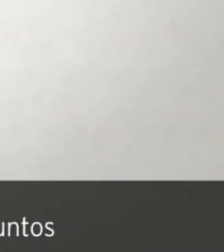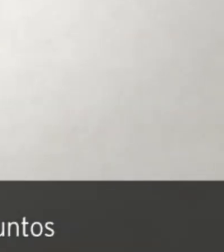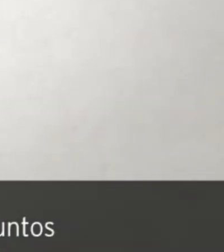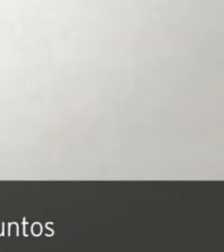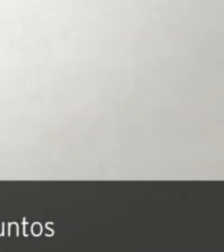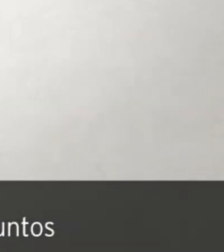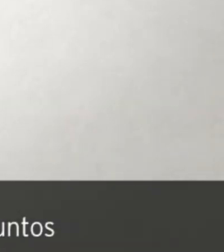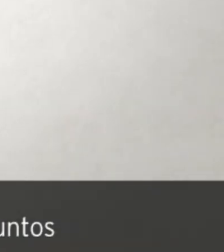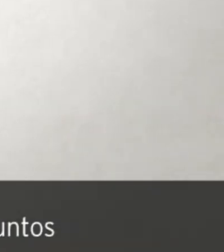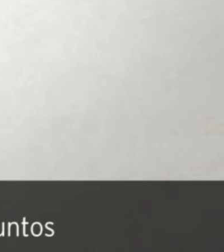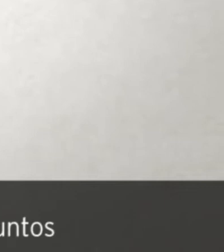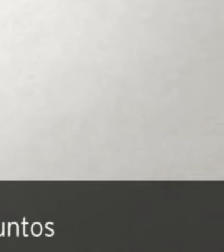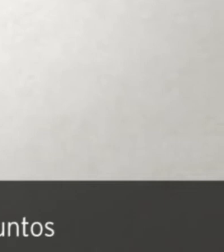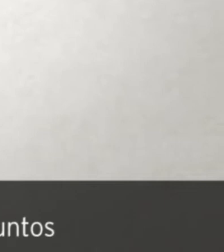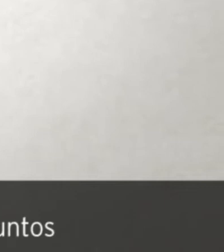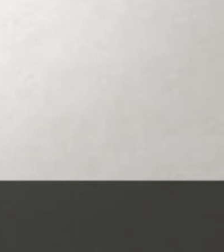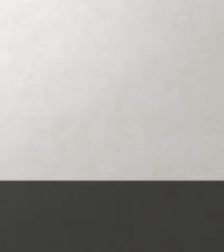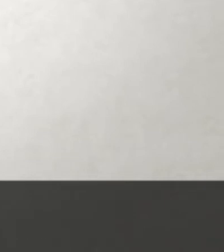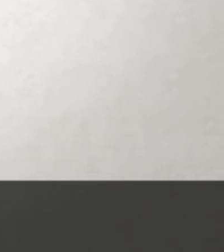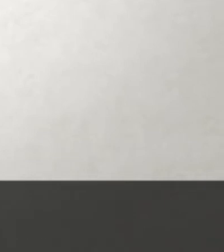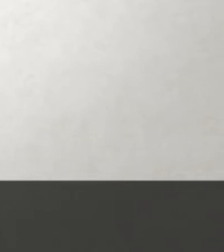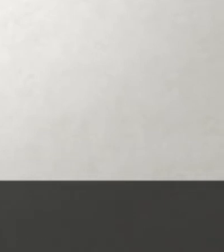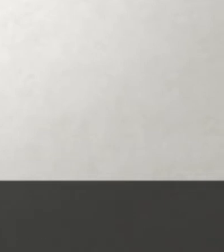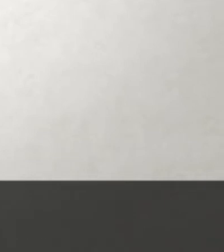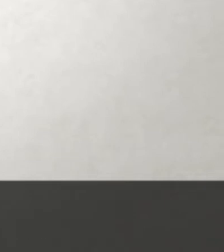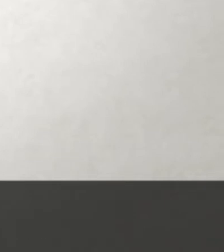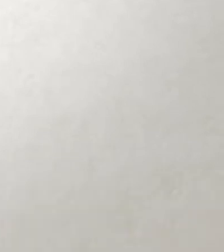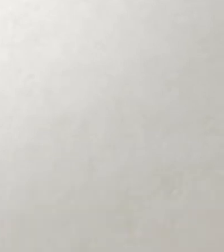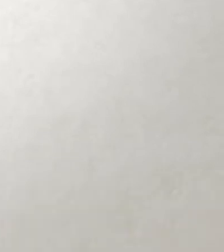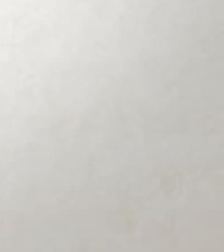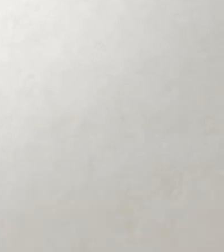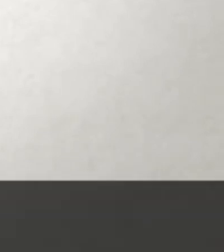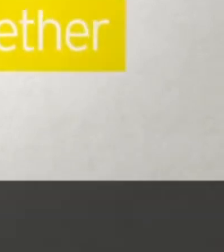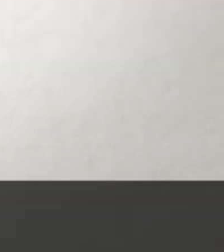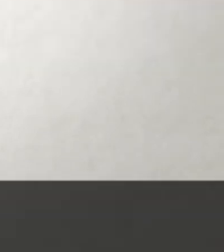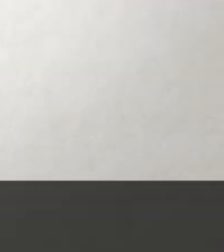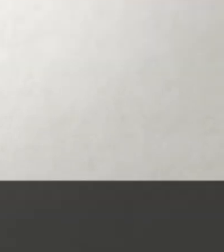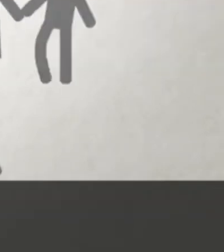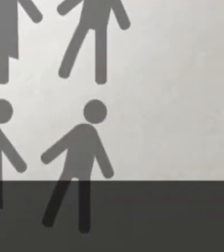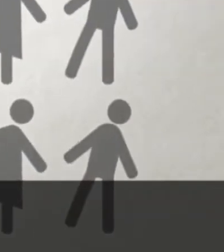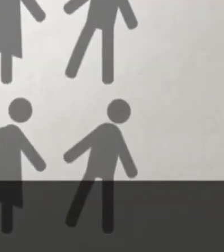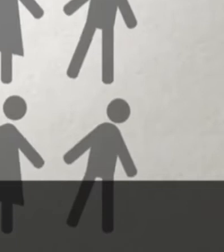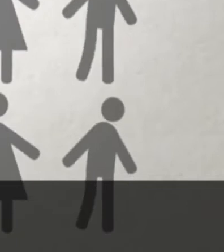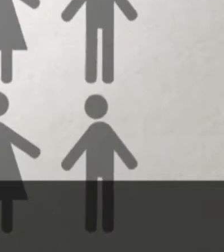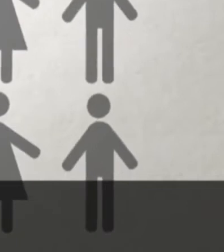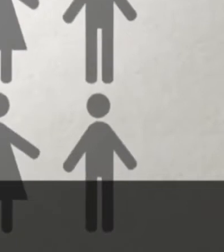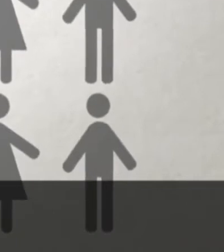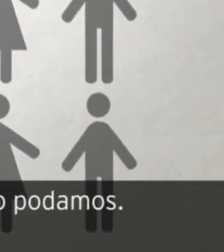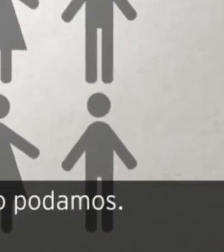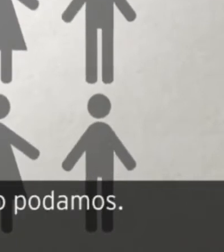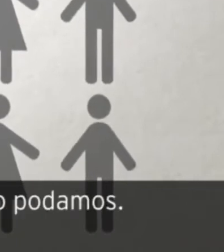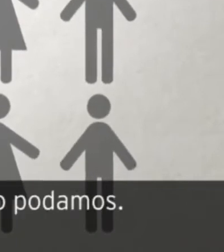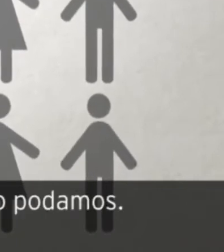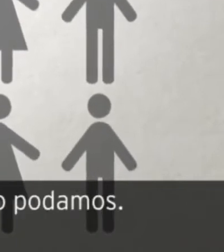having smart individuals working together in the most effective way. But it's not just about picking great teams.